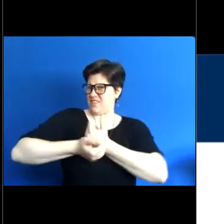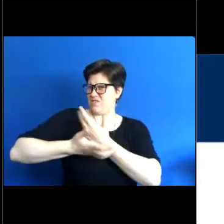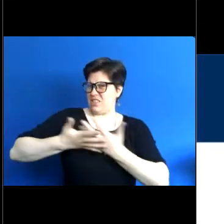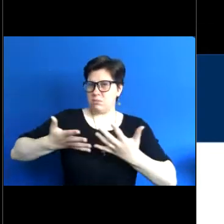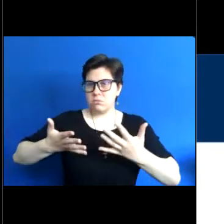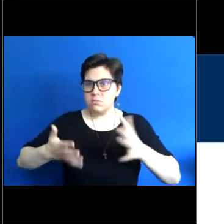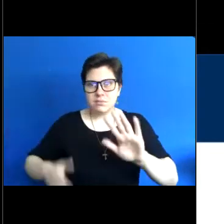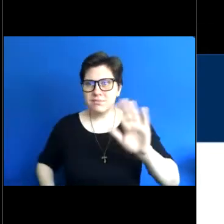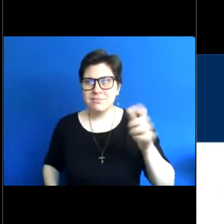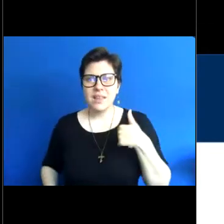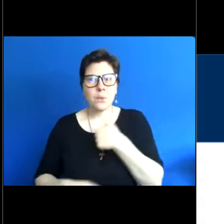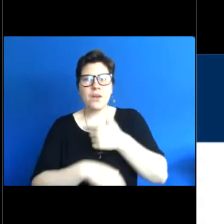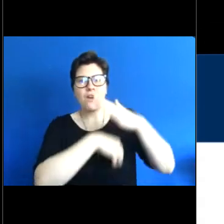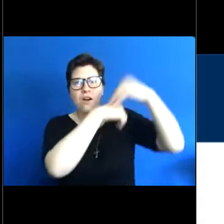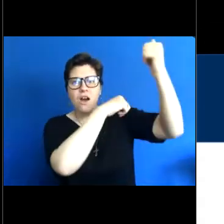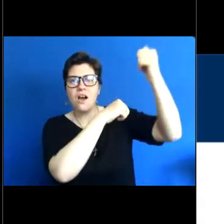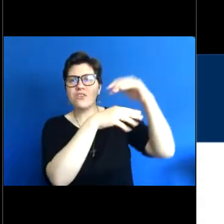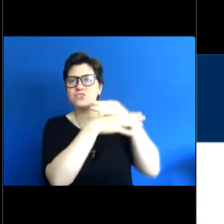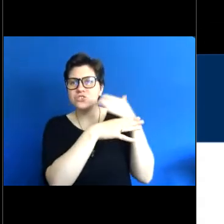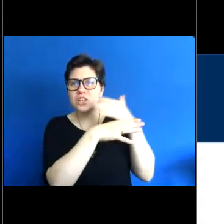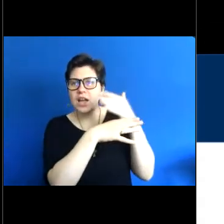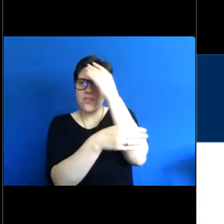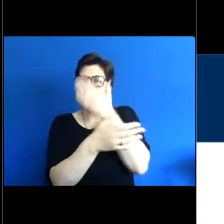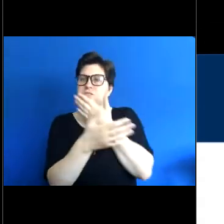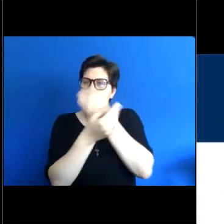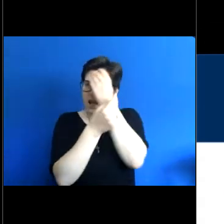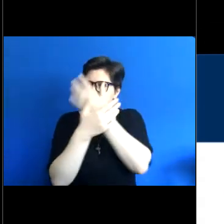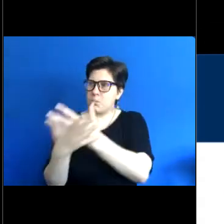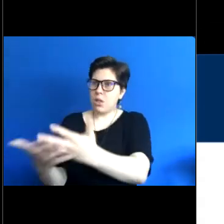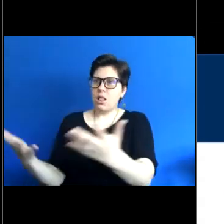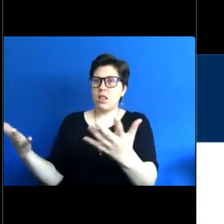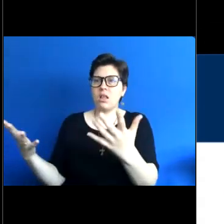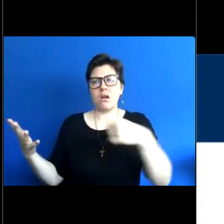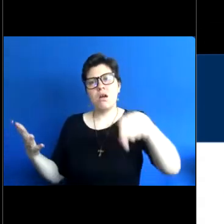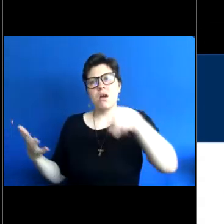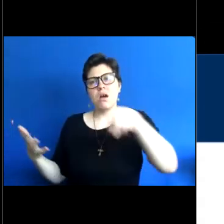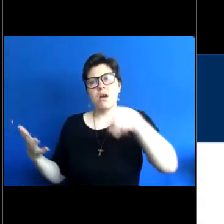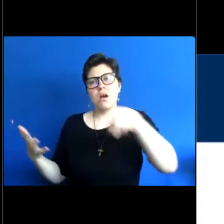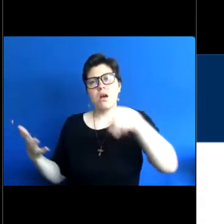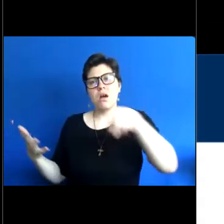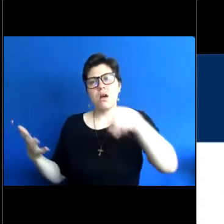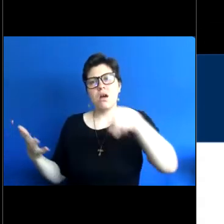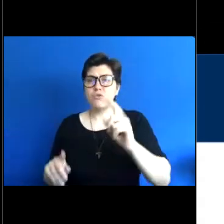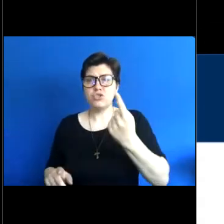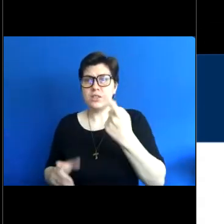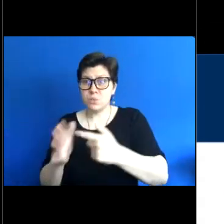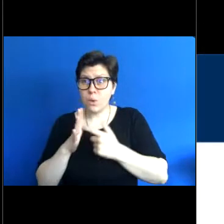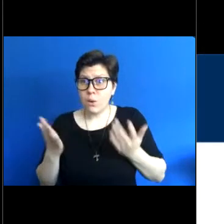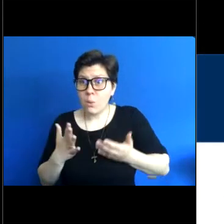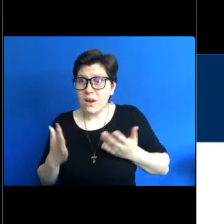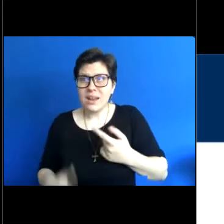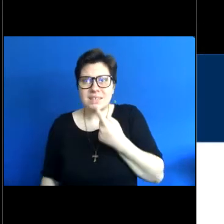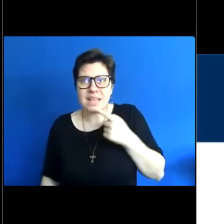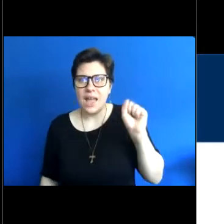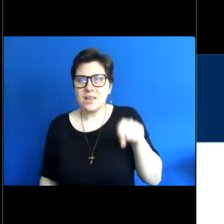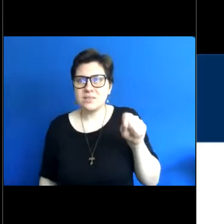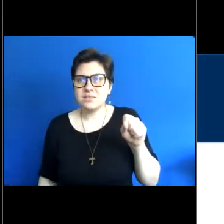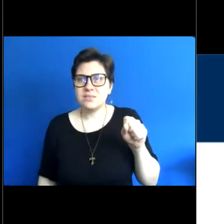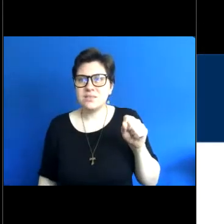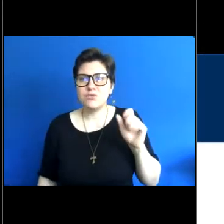share the gospel to all God's people. We just need to have that willingness to say yes, that willingness to reach out. And to